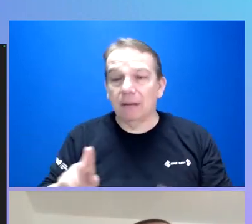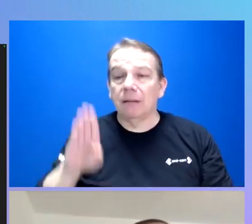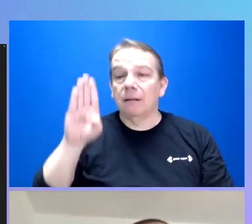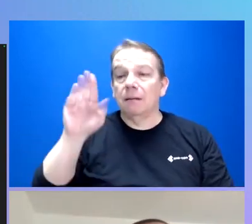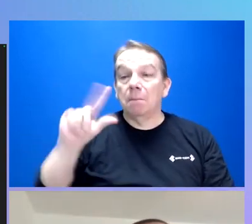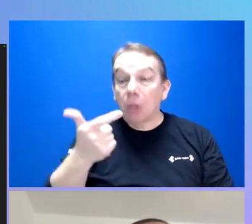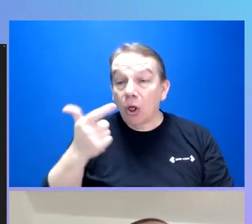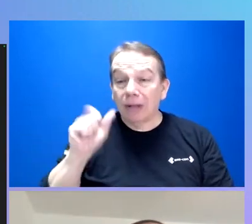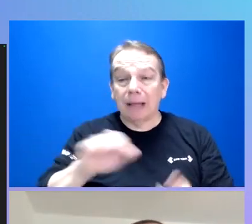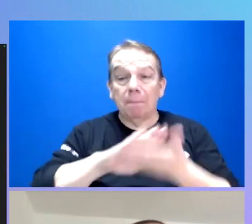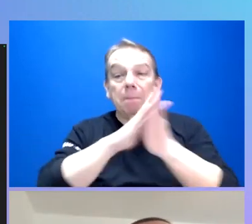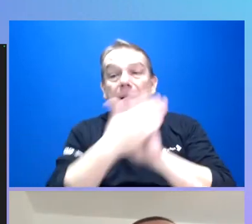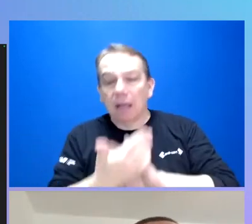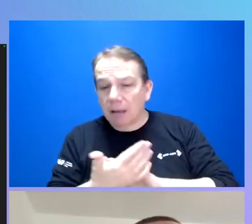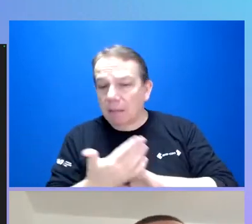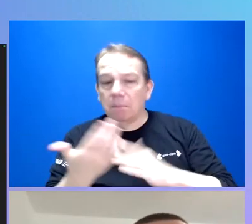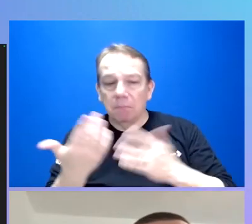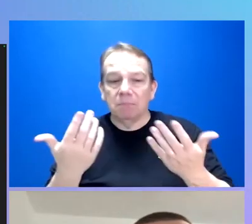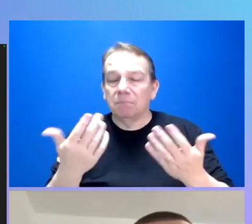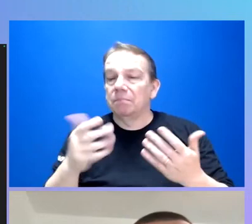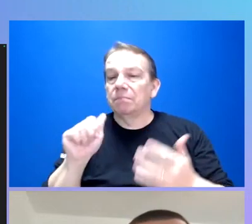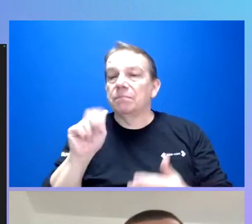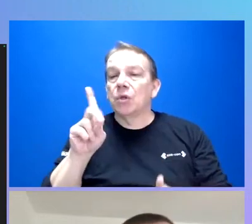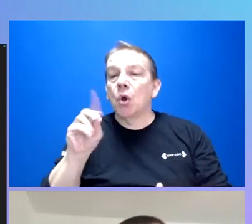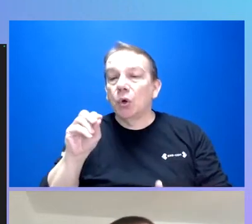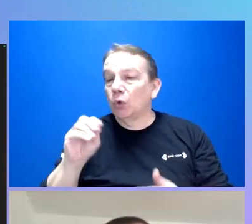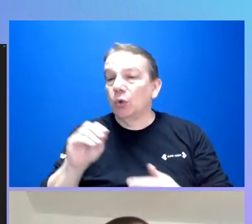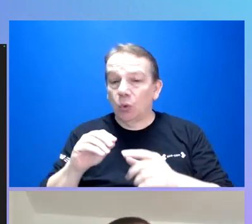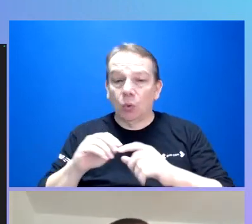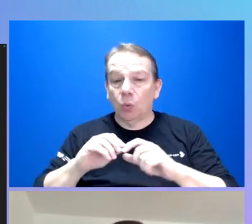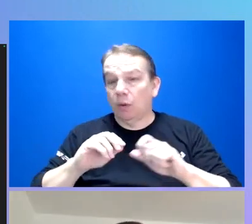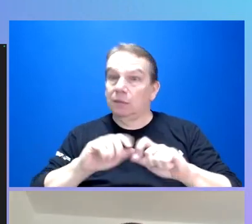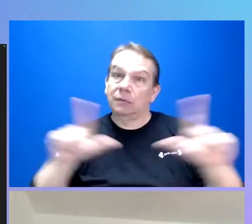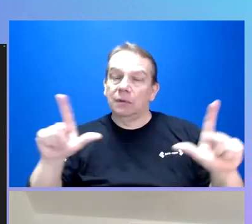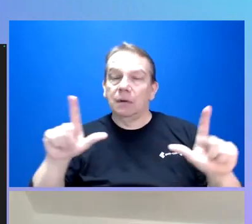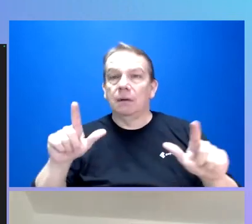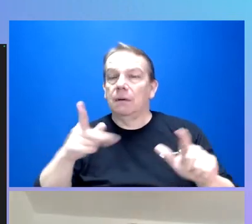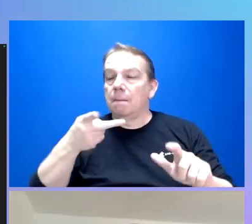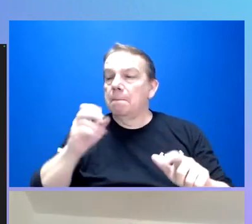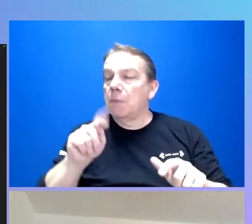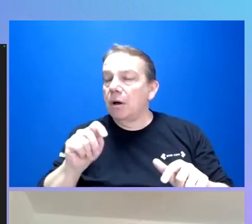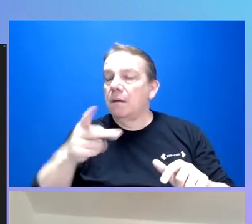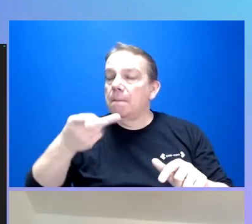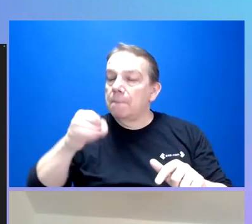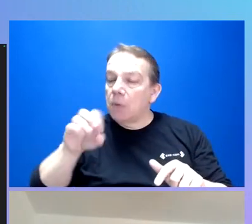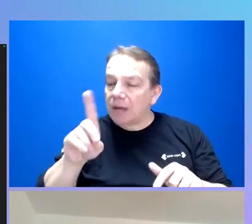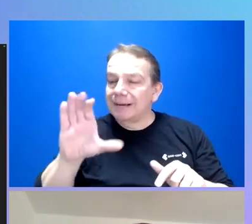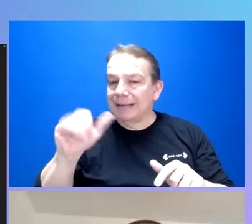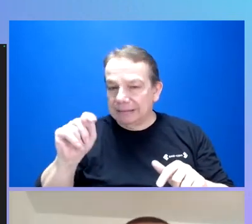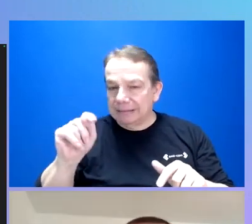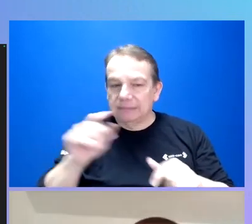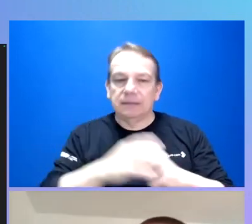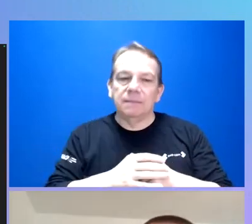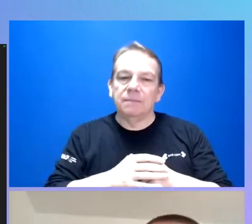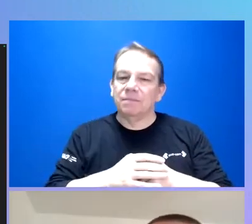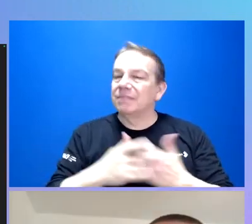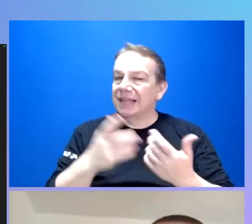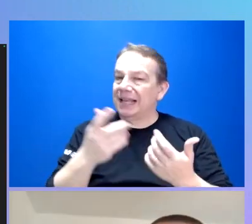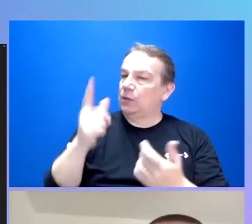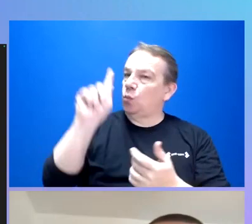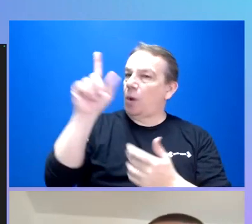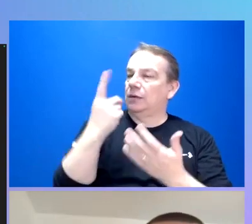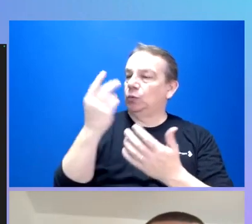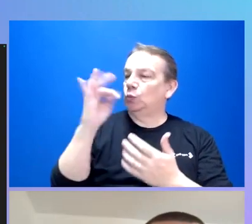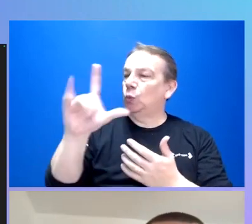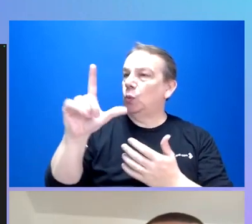spontaneous audiobook or podcast. And screen readers are just one tool of many available to anyone who wants